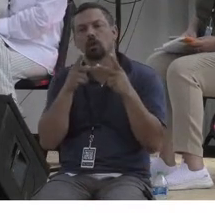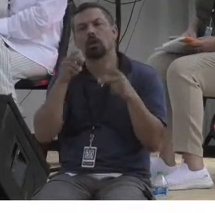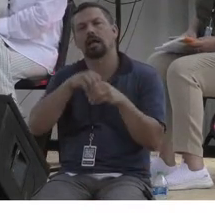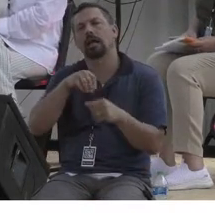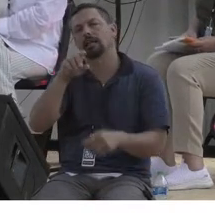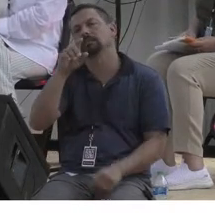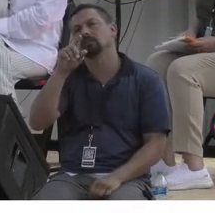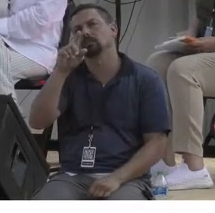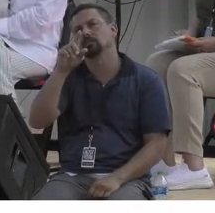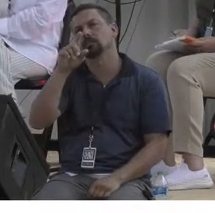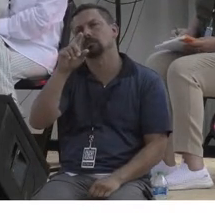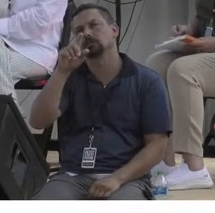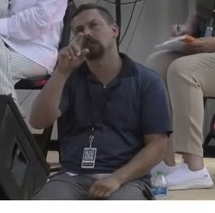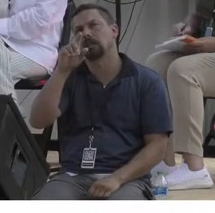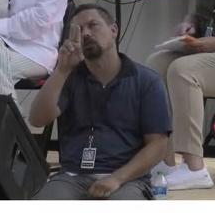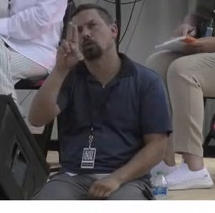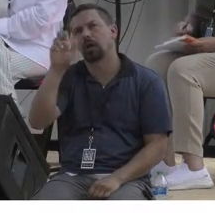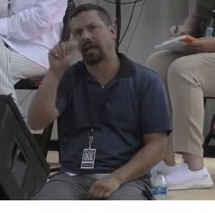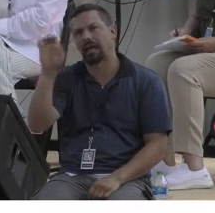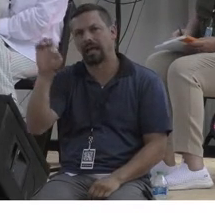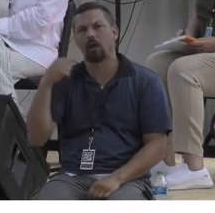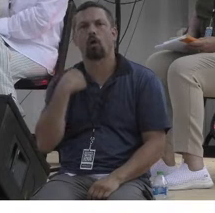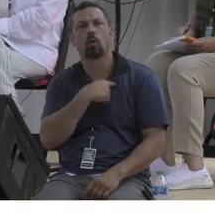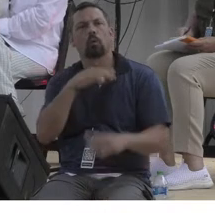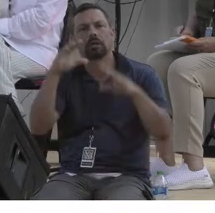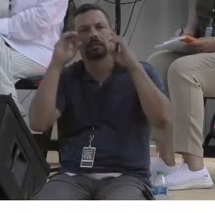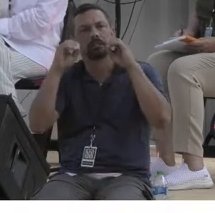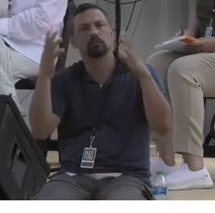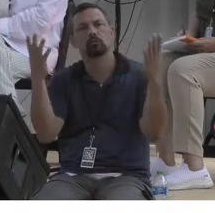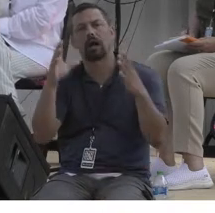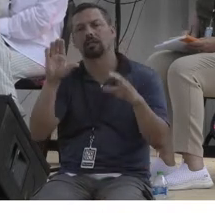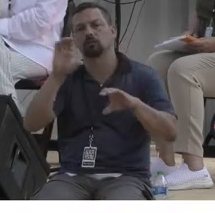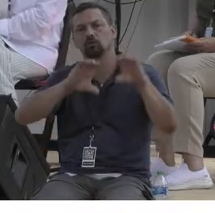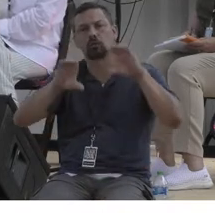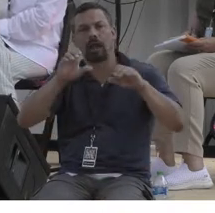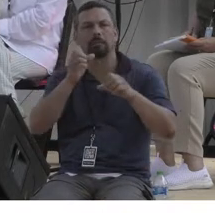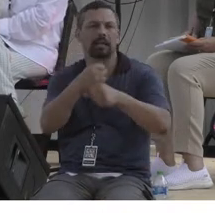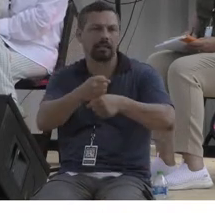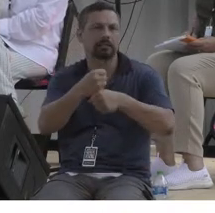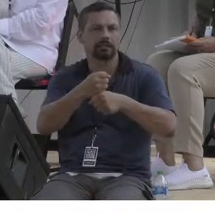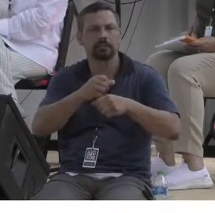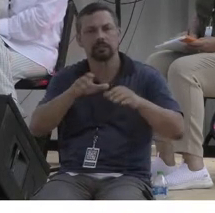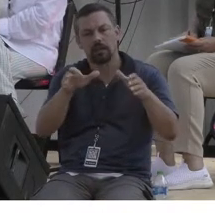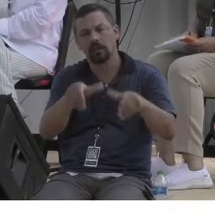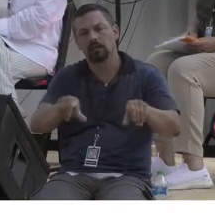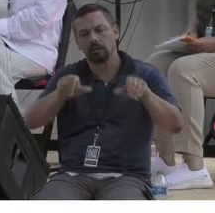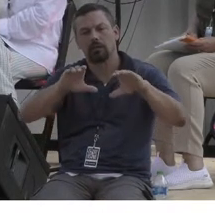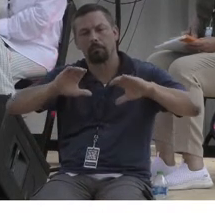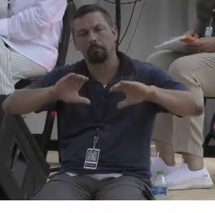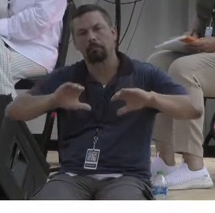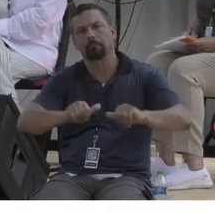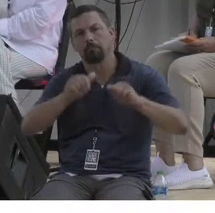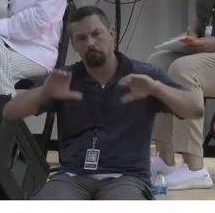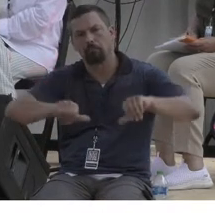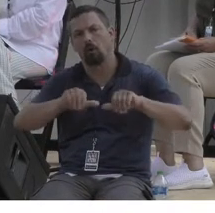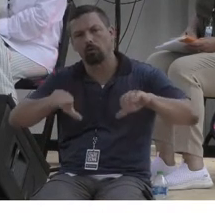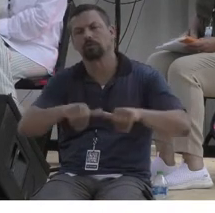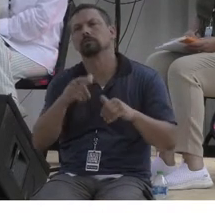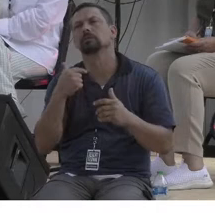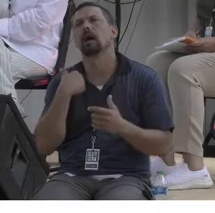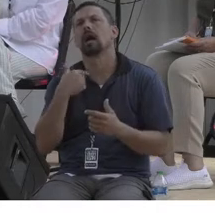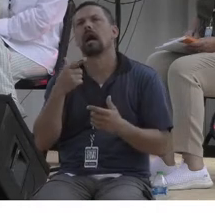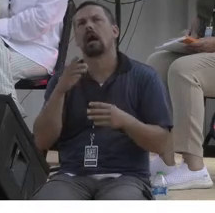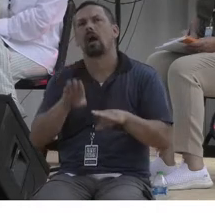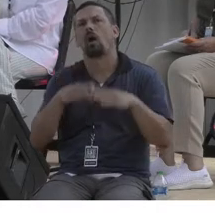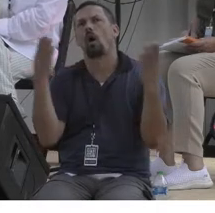Emirates. We teach ceramics from wheel throwing, hand building, and glazing. And I opened the